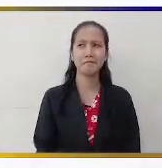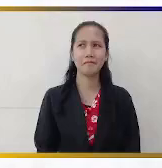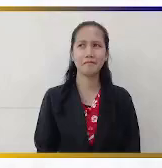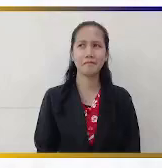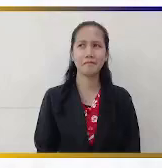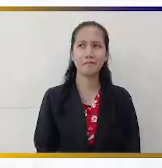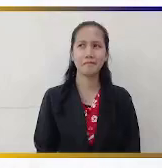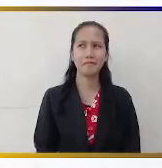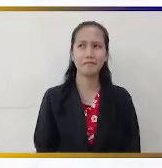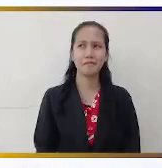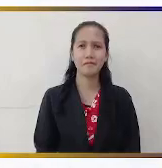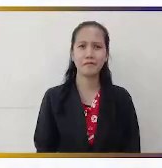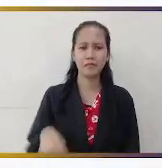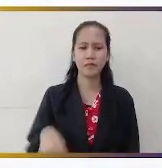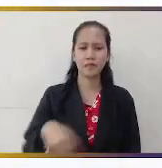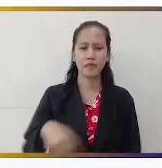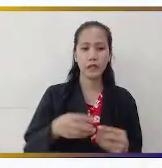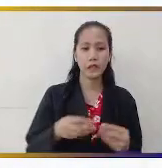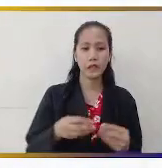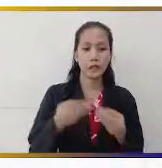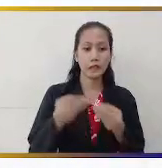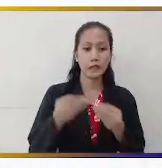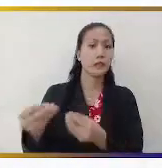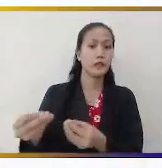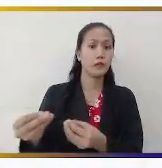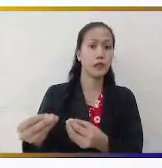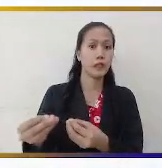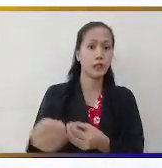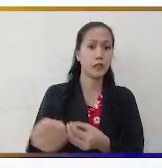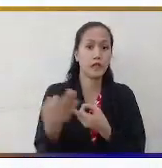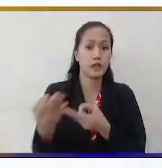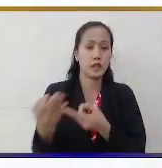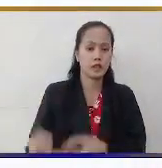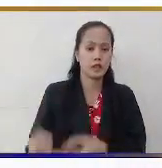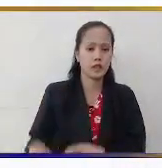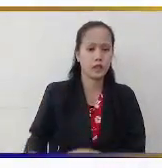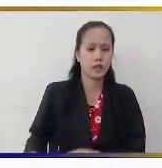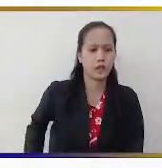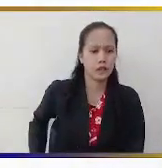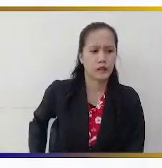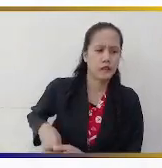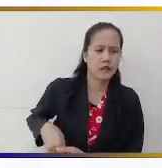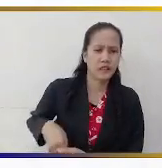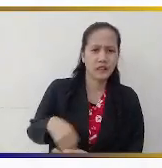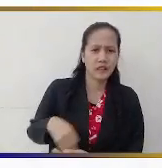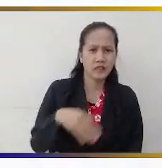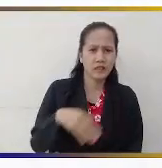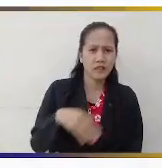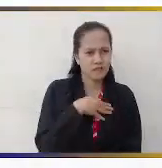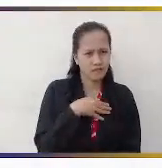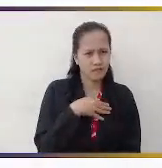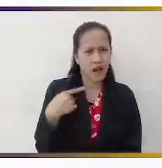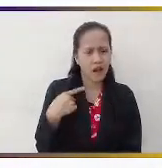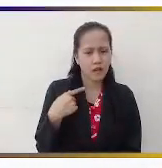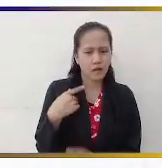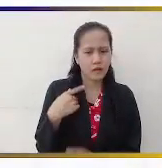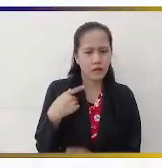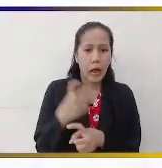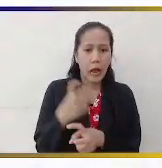you're afraid to give. You're afraid to give time. You're afraid. Why? Because it's going to cost you.